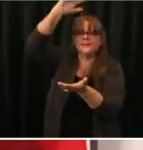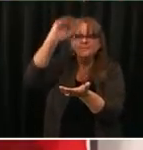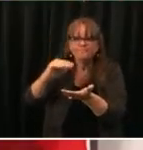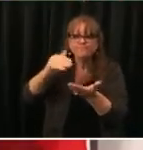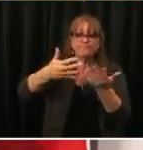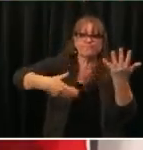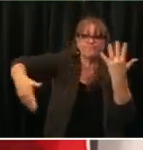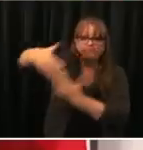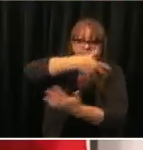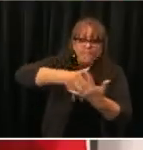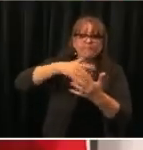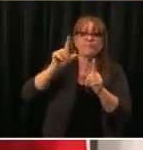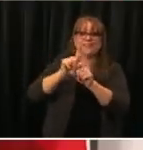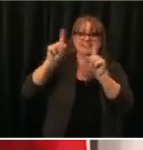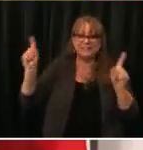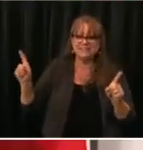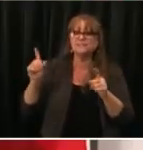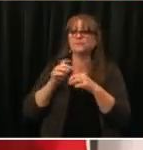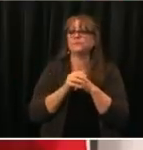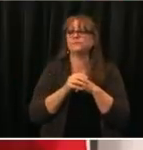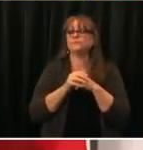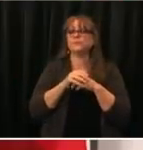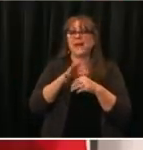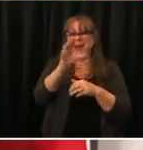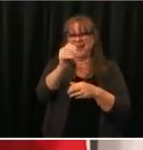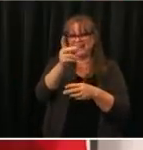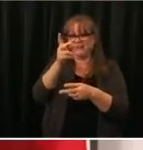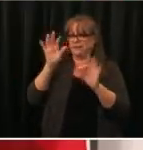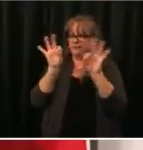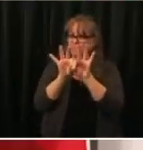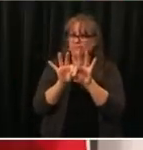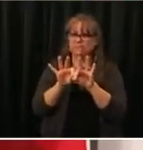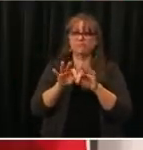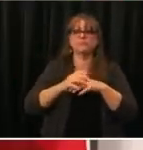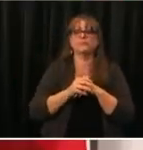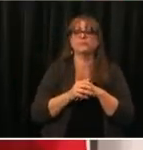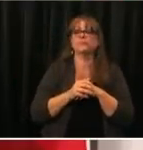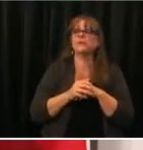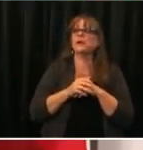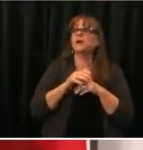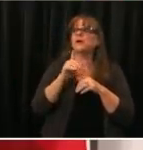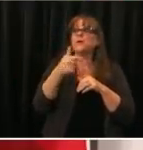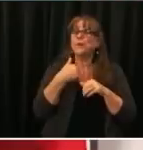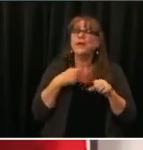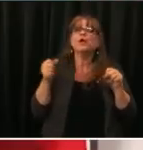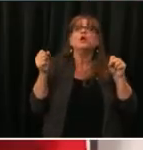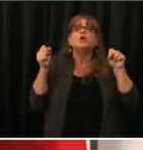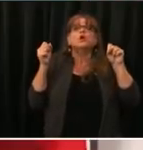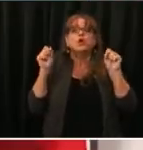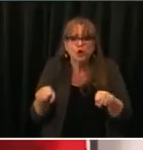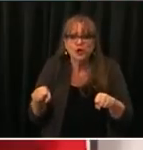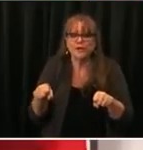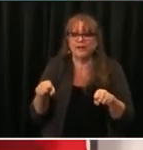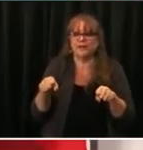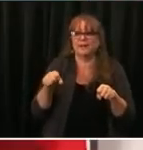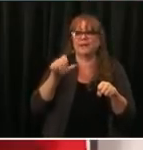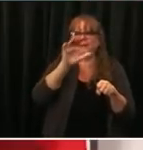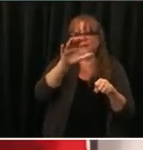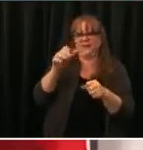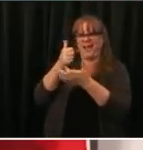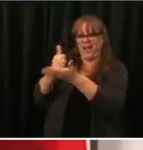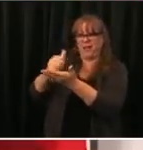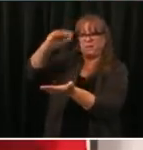home, and by trying to keep a distance of at least 6 feet. We have it in our ability to minimize future loss, even as we talk